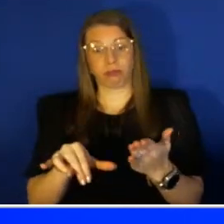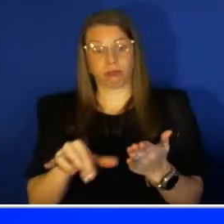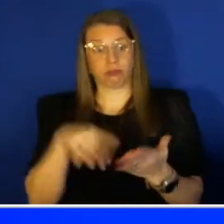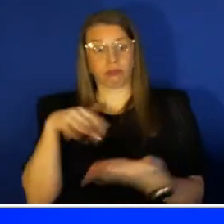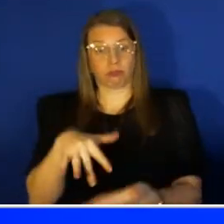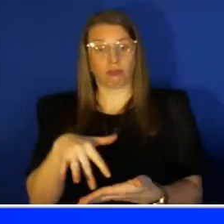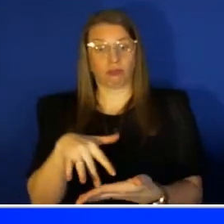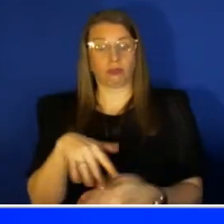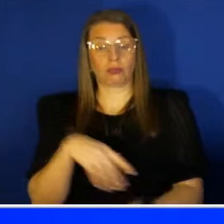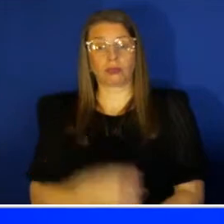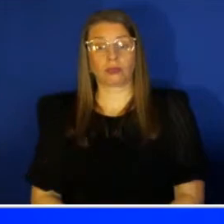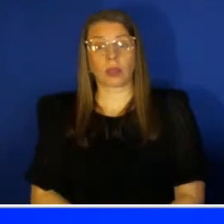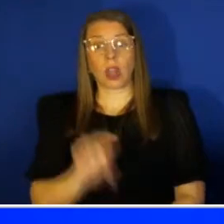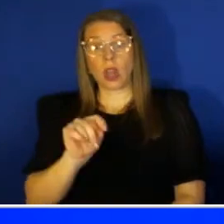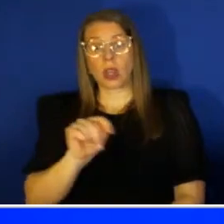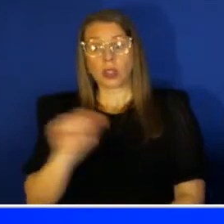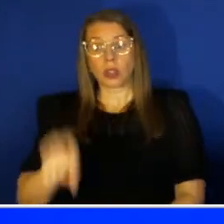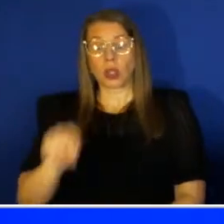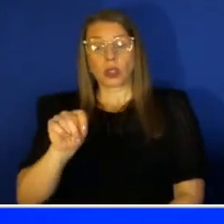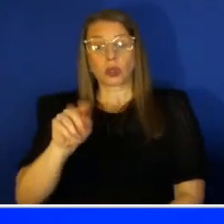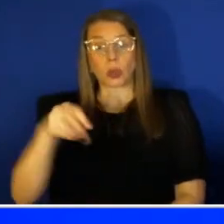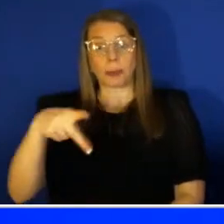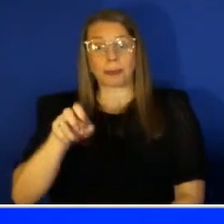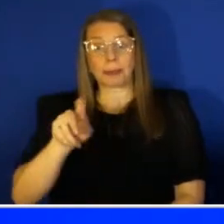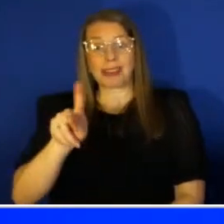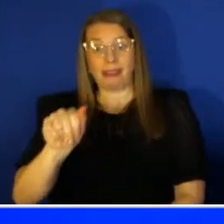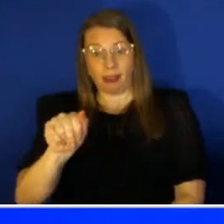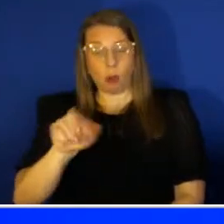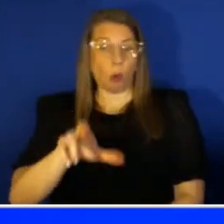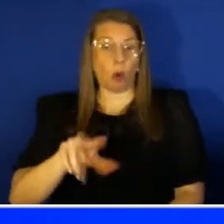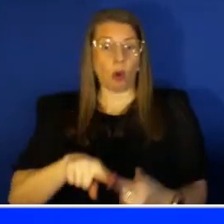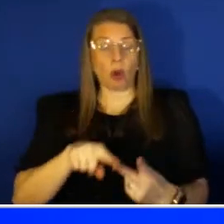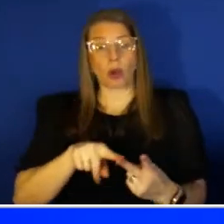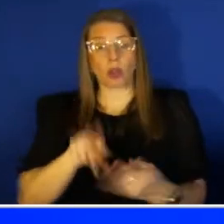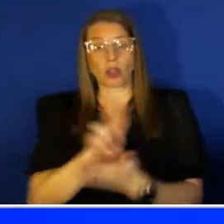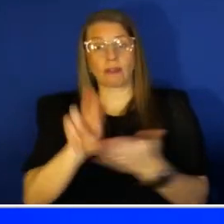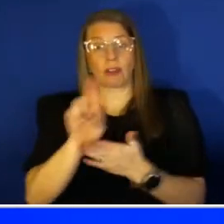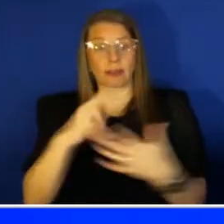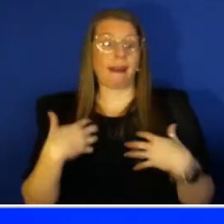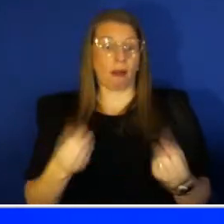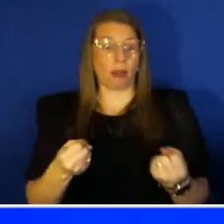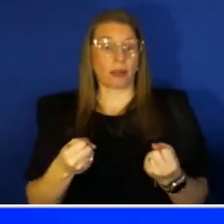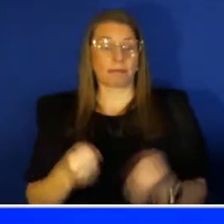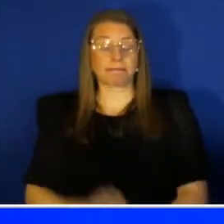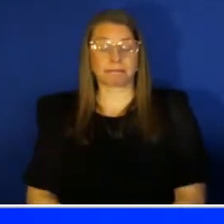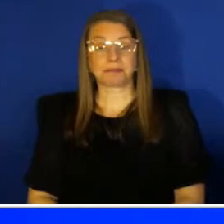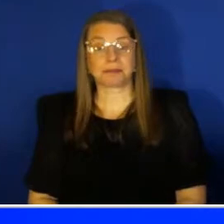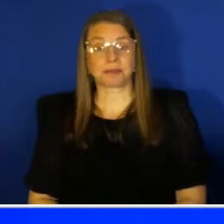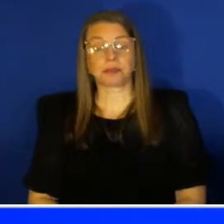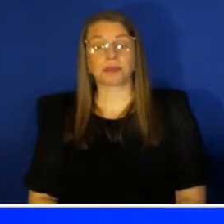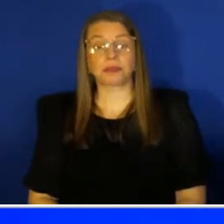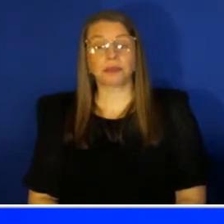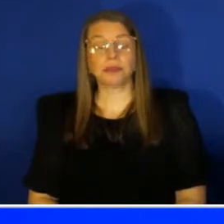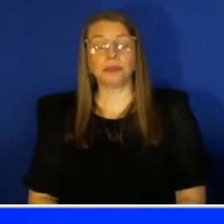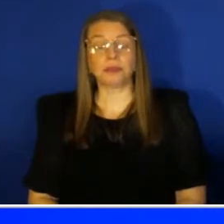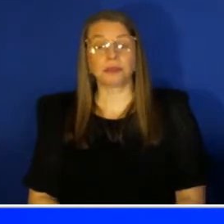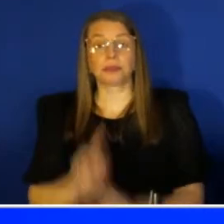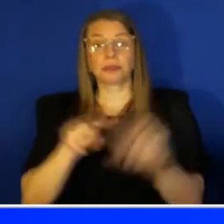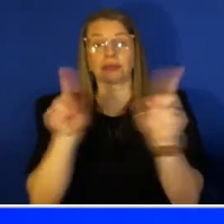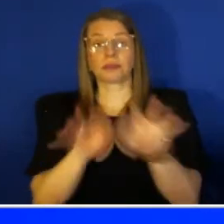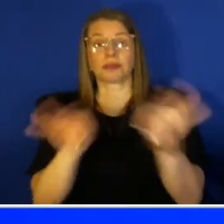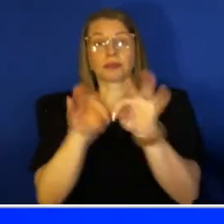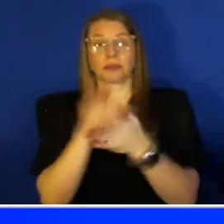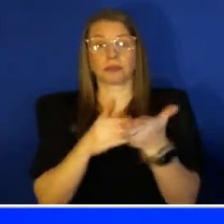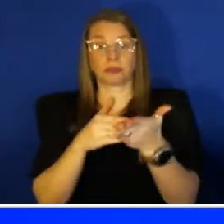Topeka, or even the University Health. But the key piece is there